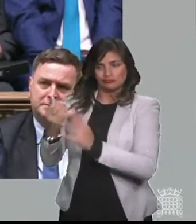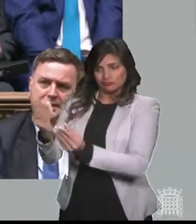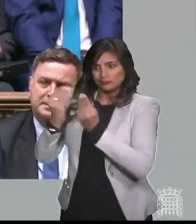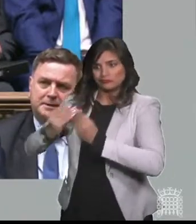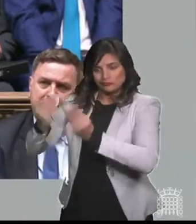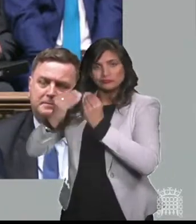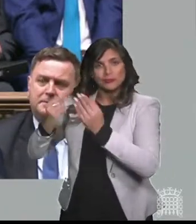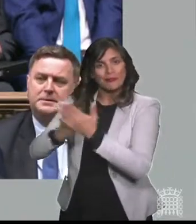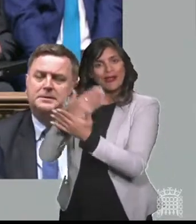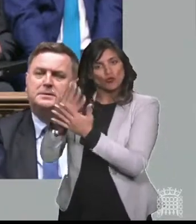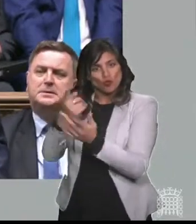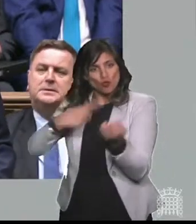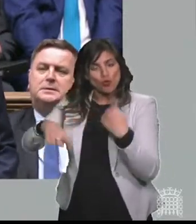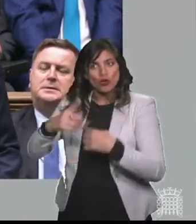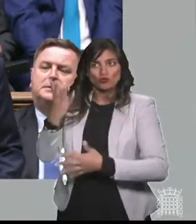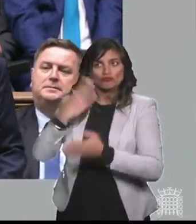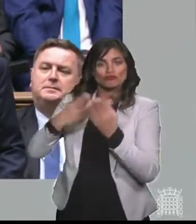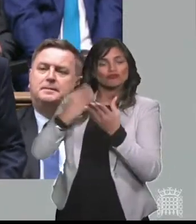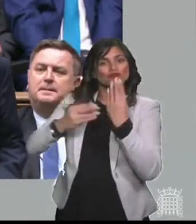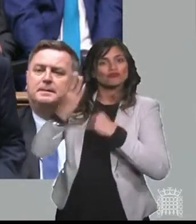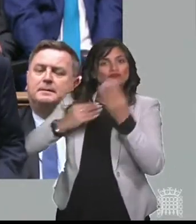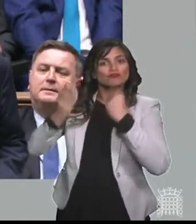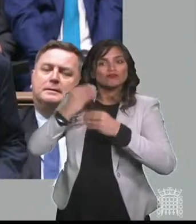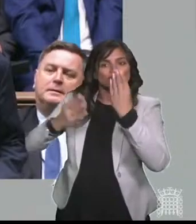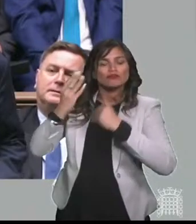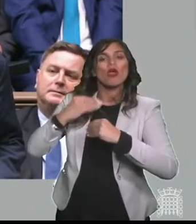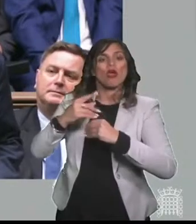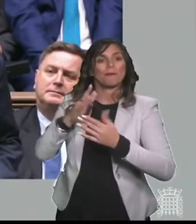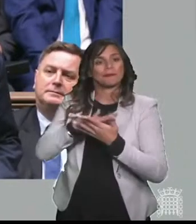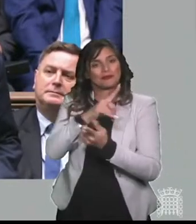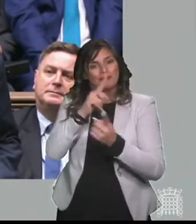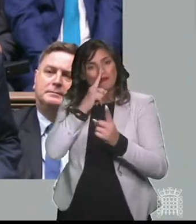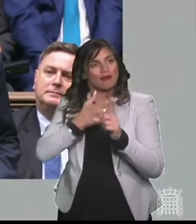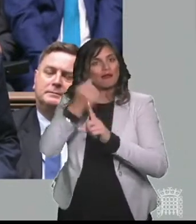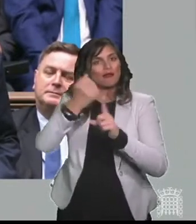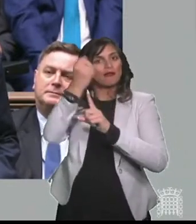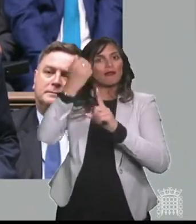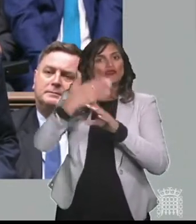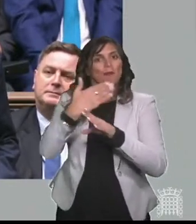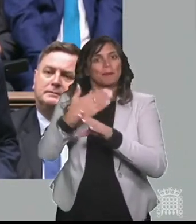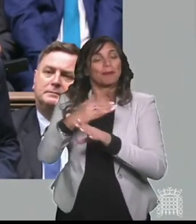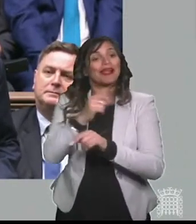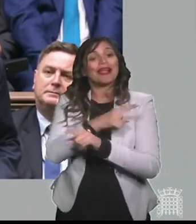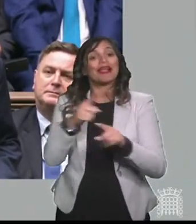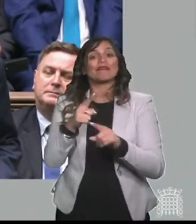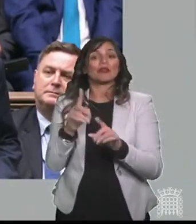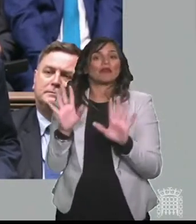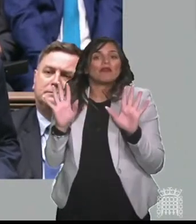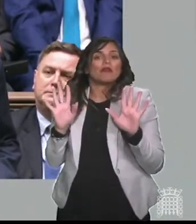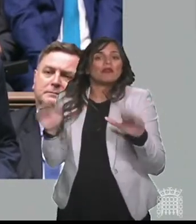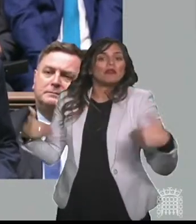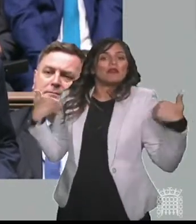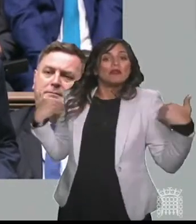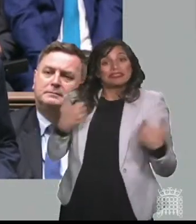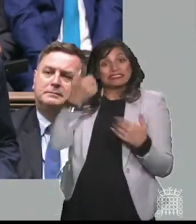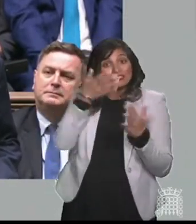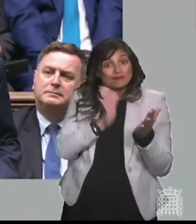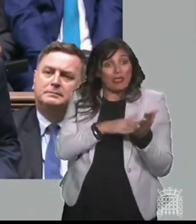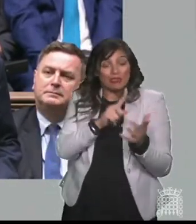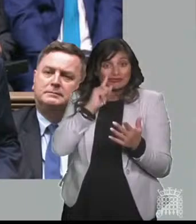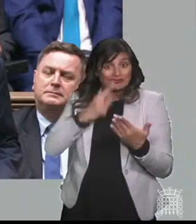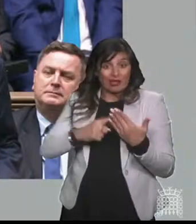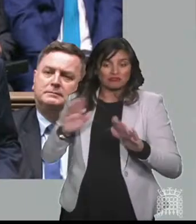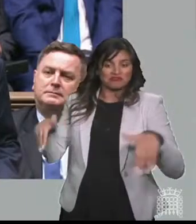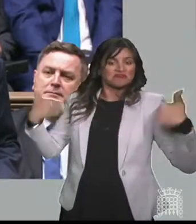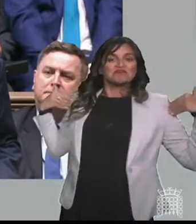employability. And if they choose not to engage with the work search process for 6 months, we will close their case